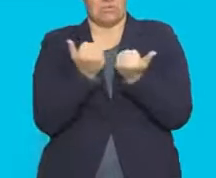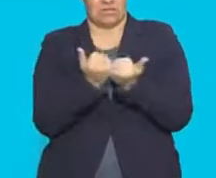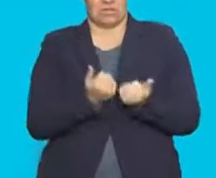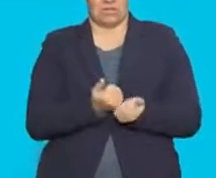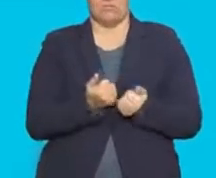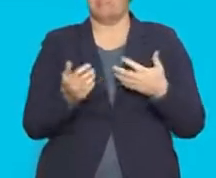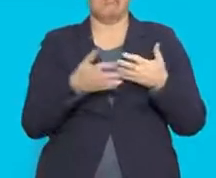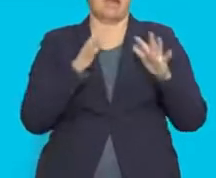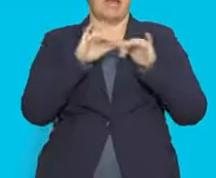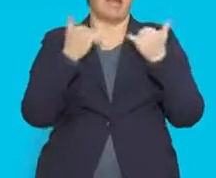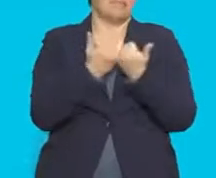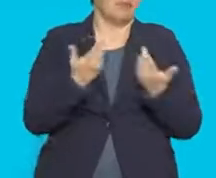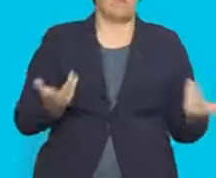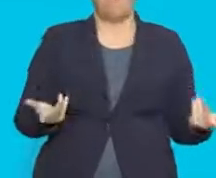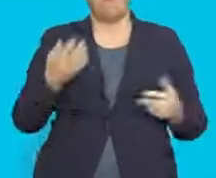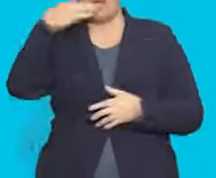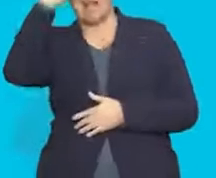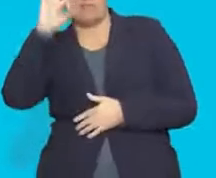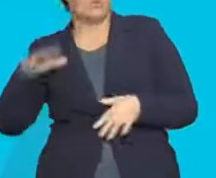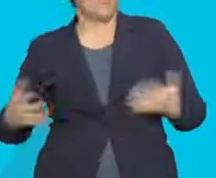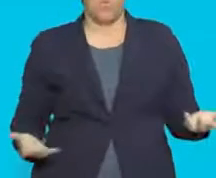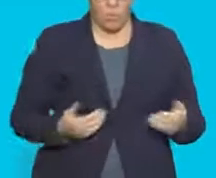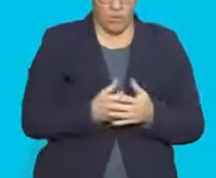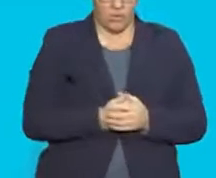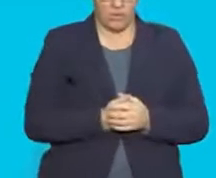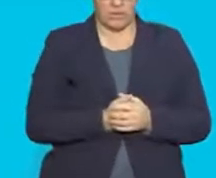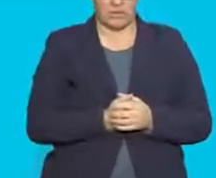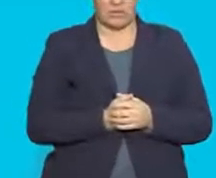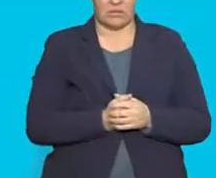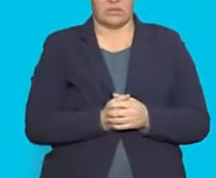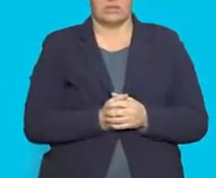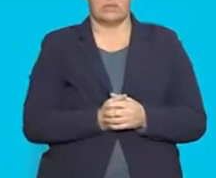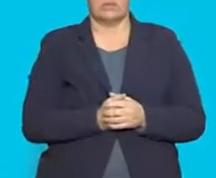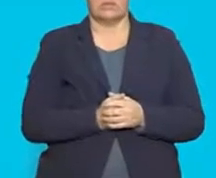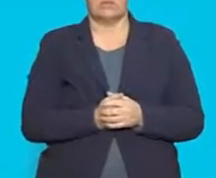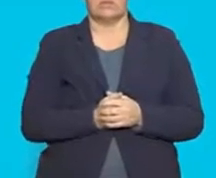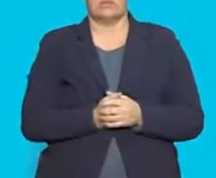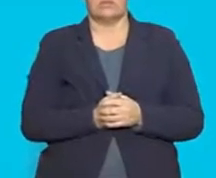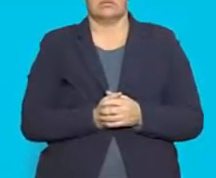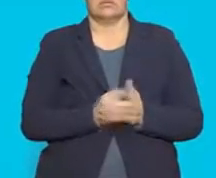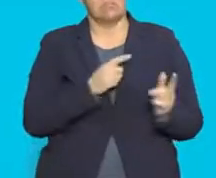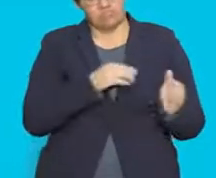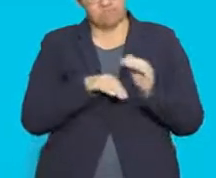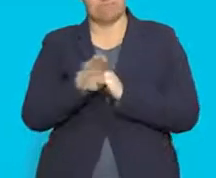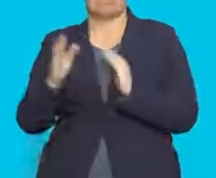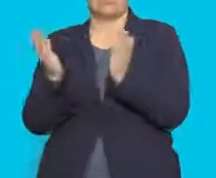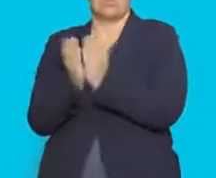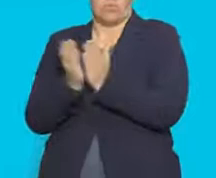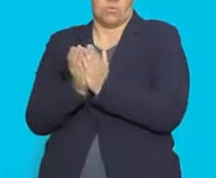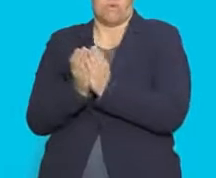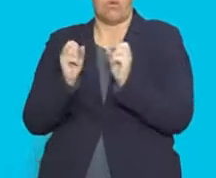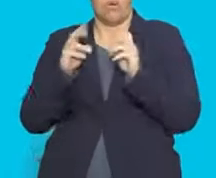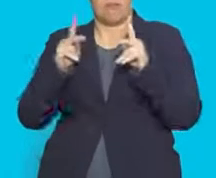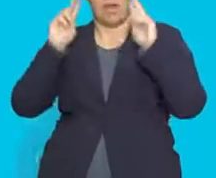from any company or from the government or from however you get the bursary that takes you to school for